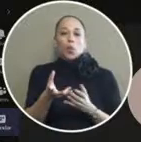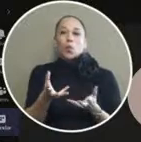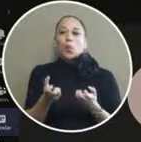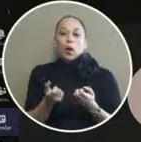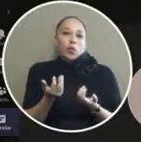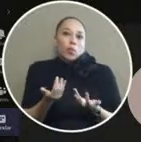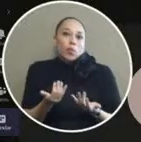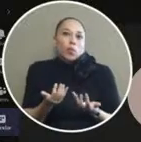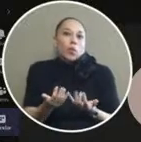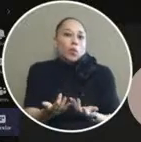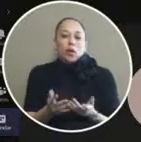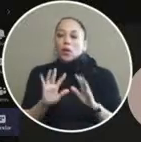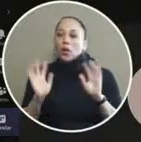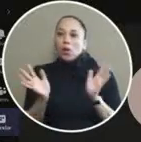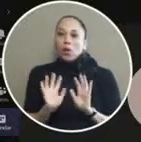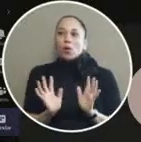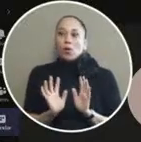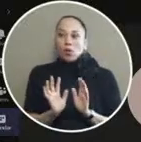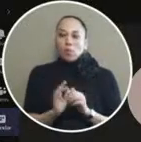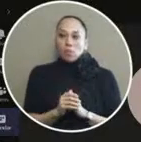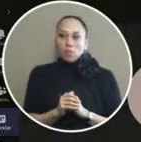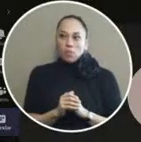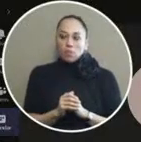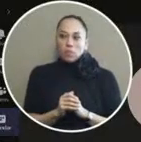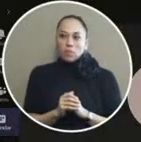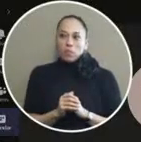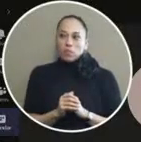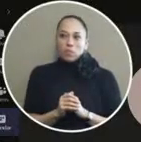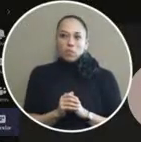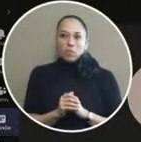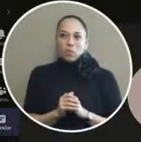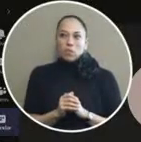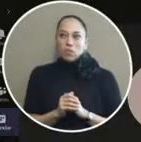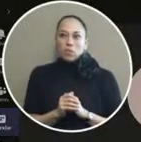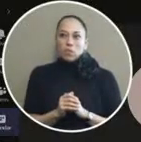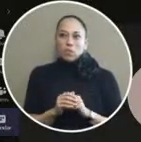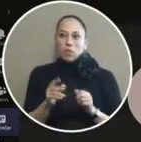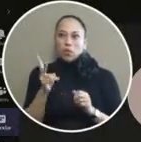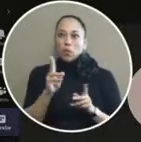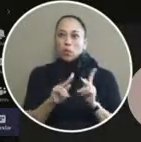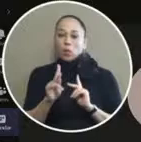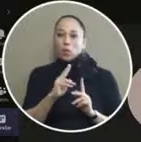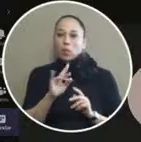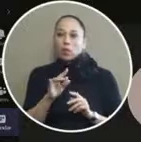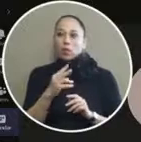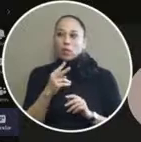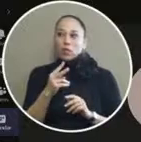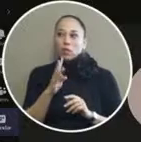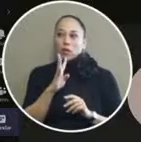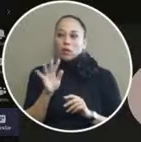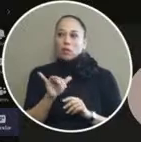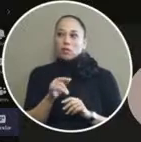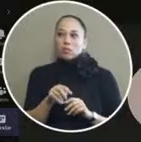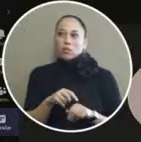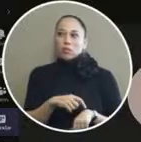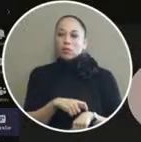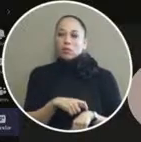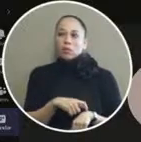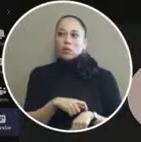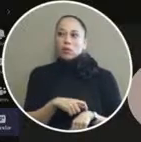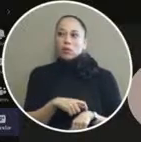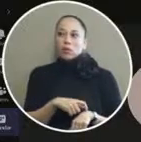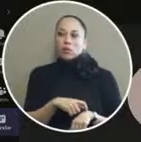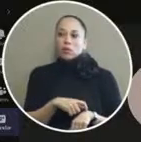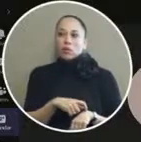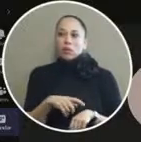to be waiting. So that's going to help. Yeah. Tracy, I guess for me, sorry. Let me just interject one thing